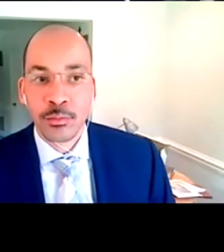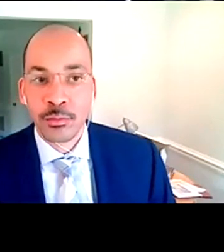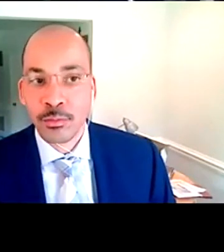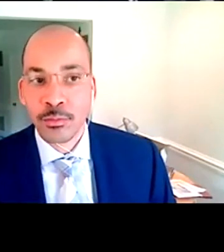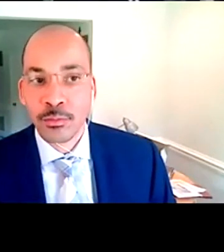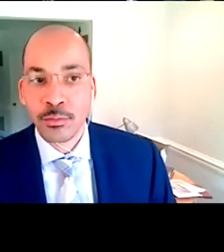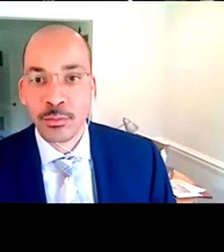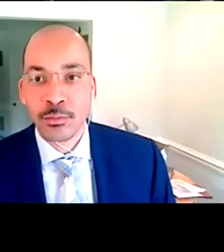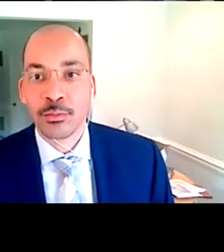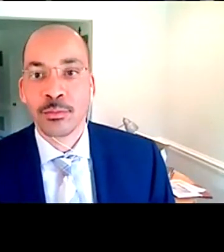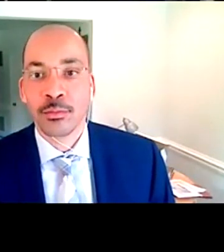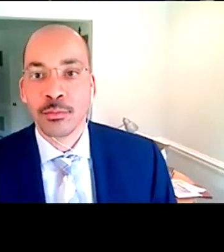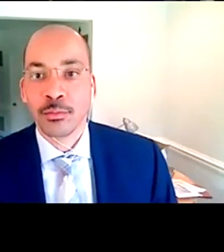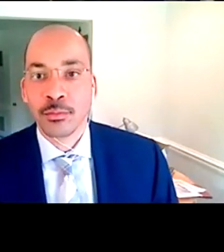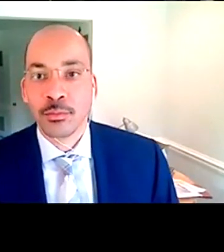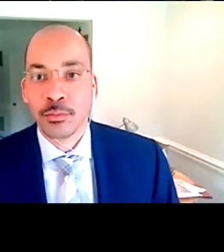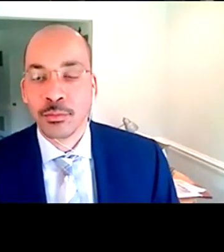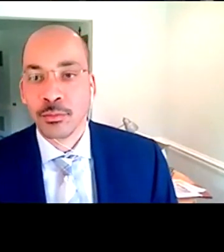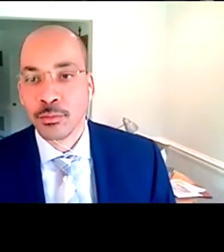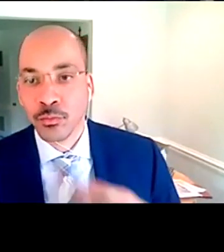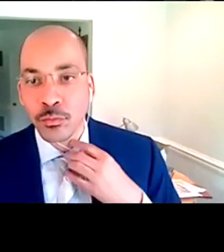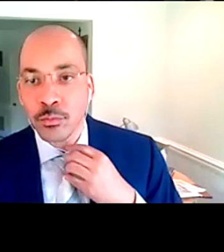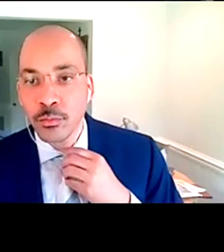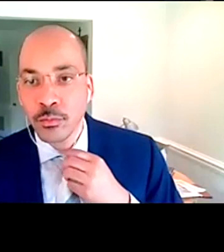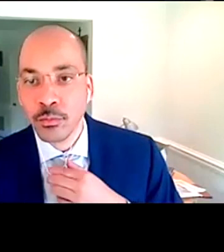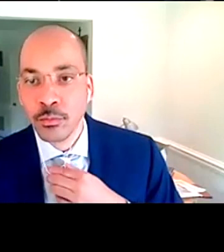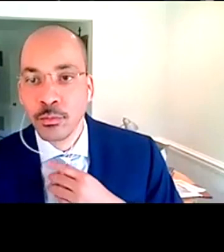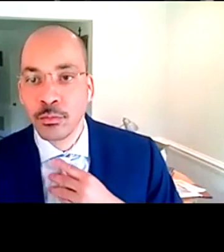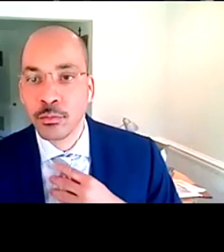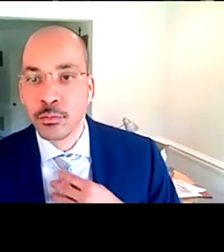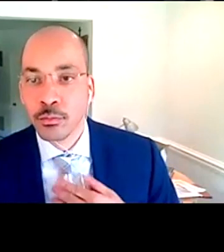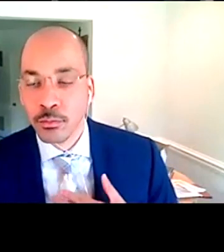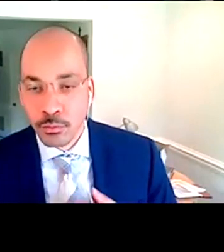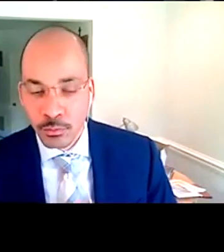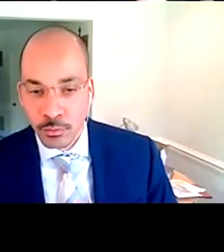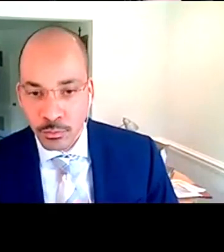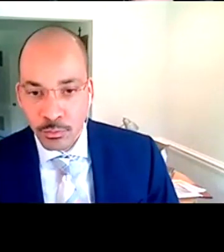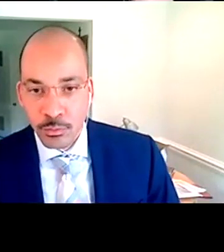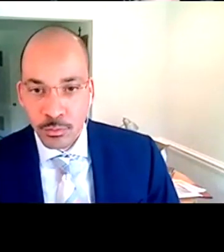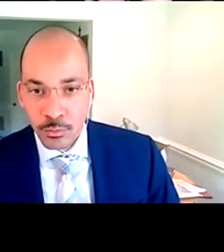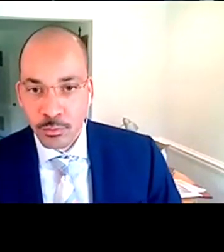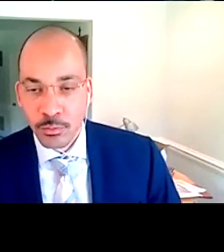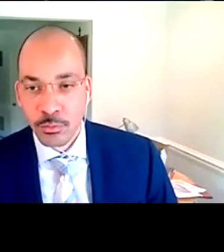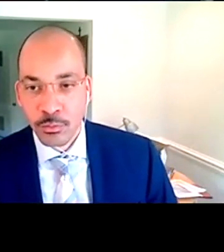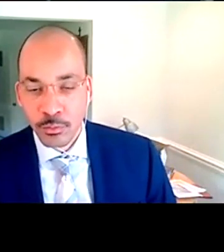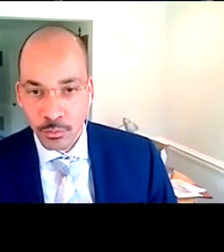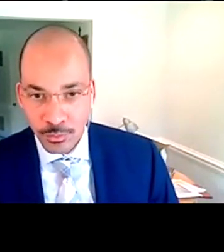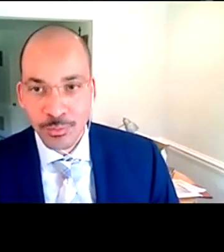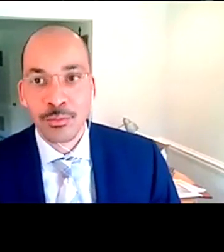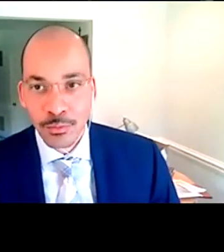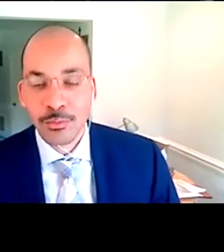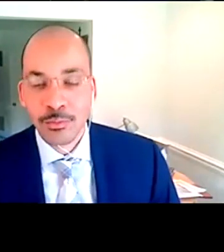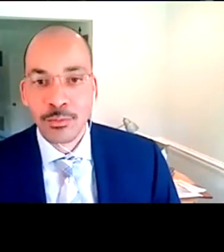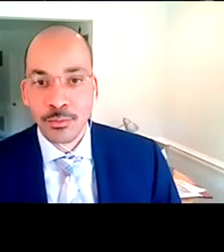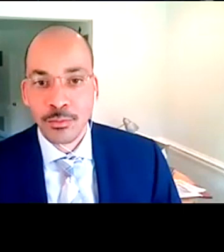know that you appreciate this. My team, I just want to give a shout out to my team. They did such a great job. We have worked so hard to prepare this,